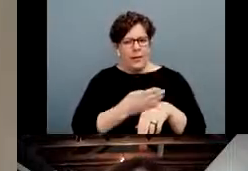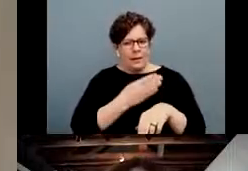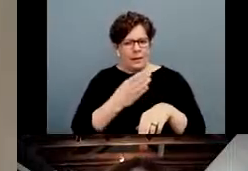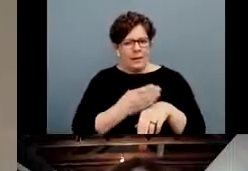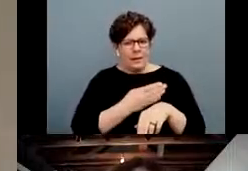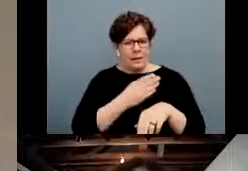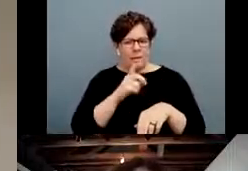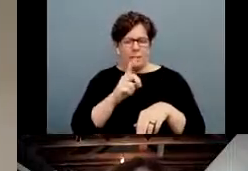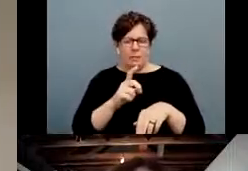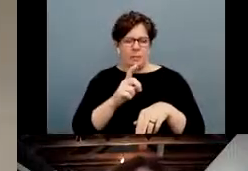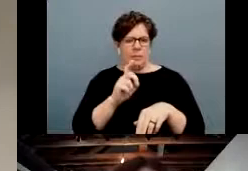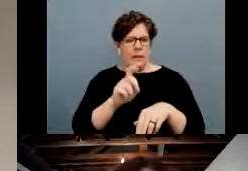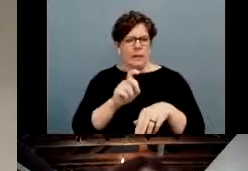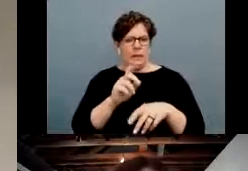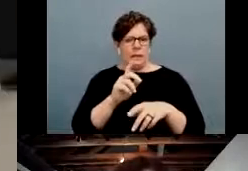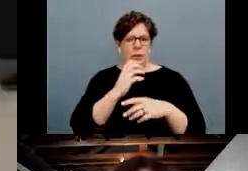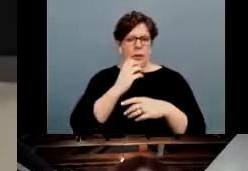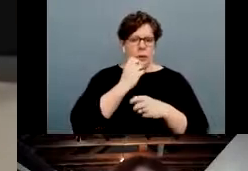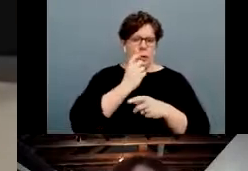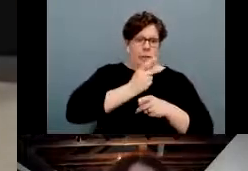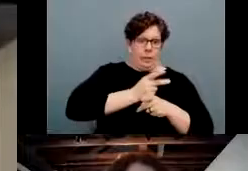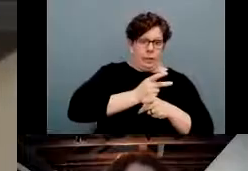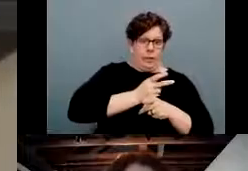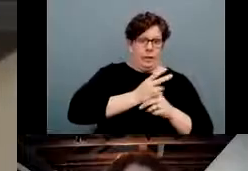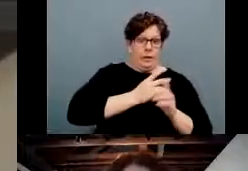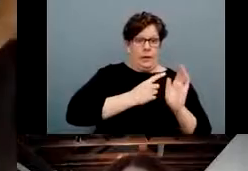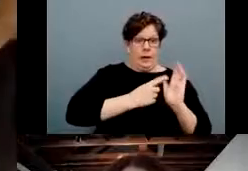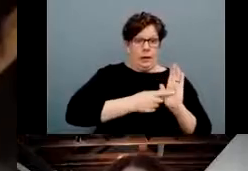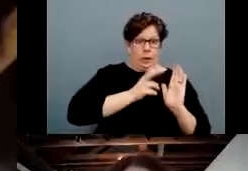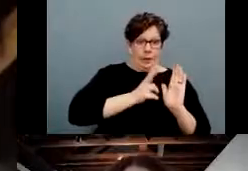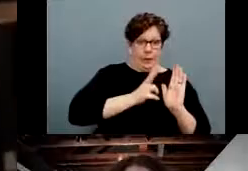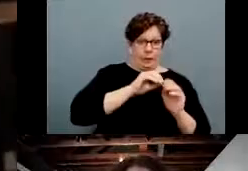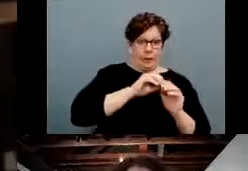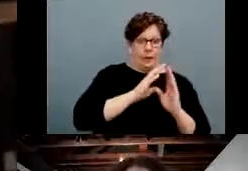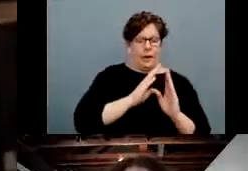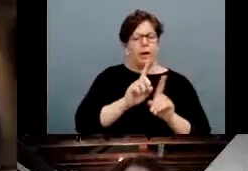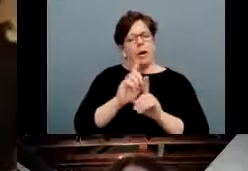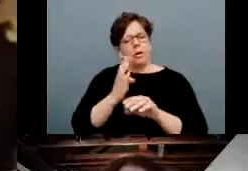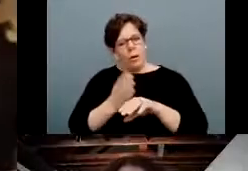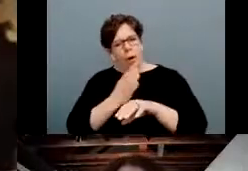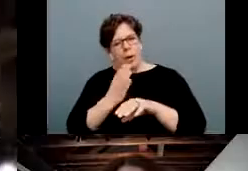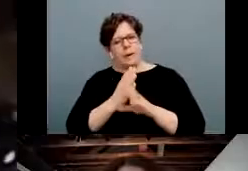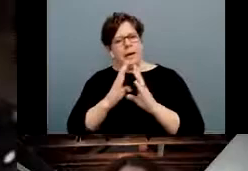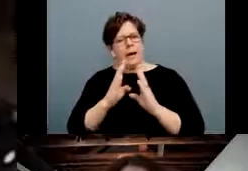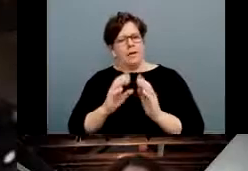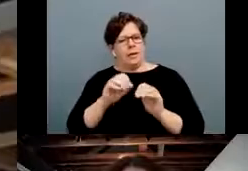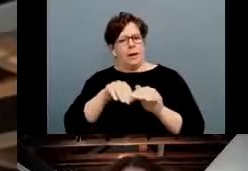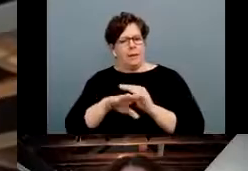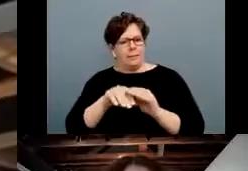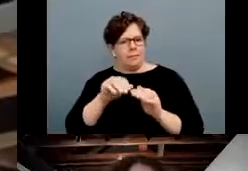to be struck to preserve and present the history that was still visible in the house, while updating the site to be utilized as a